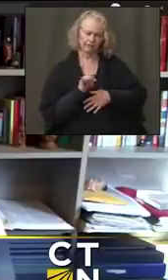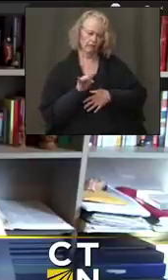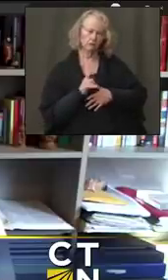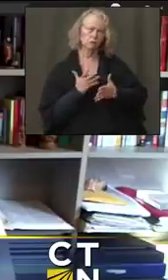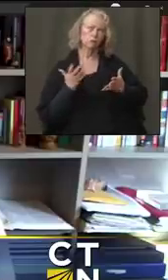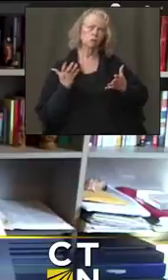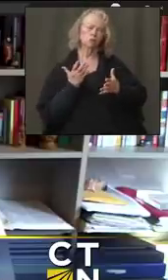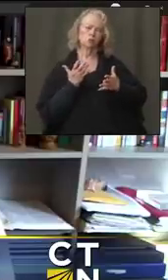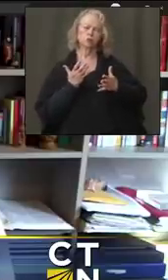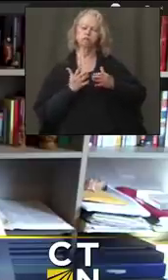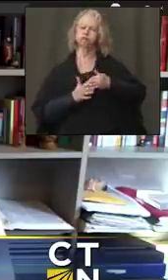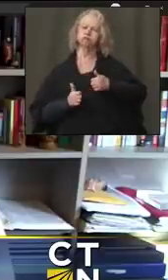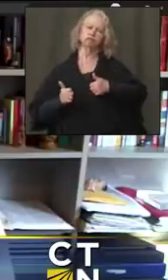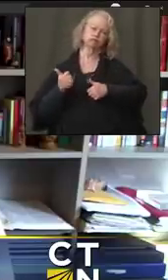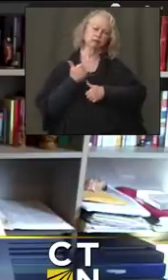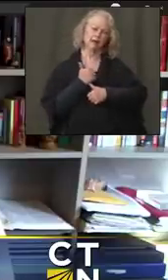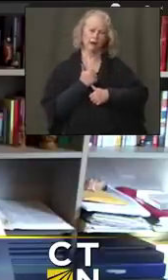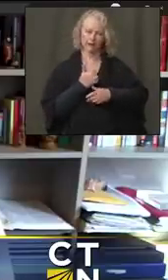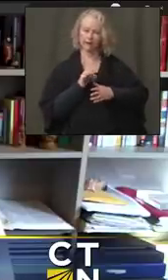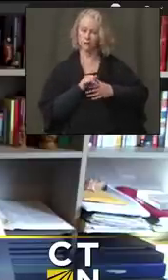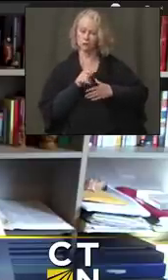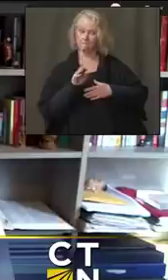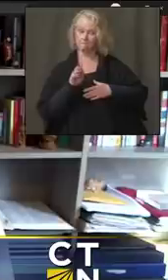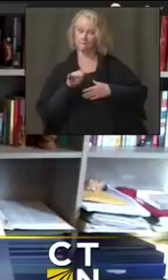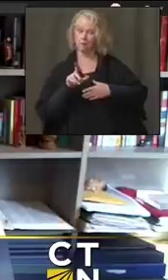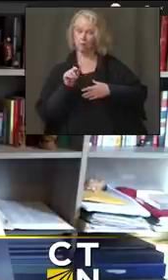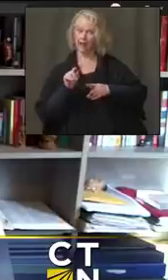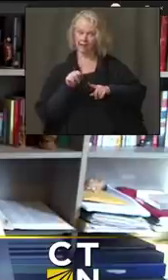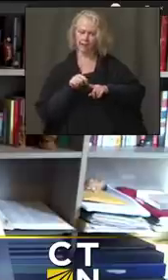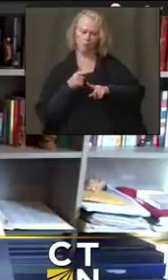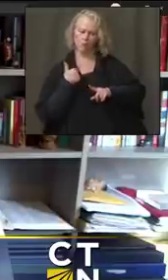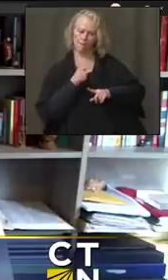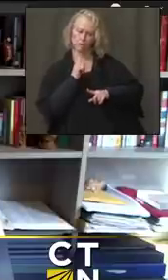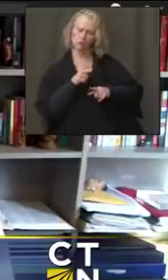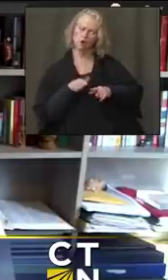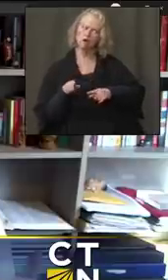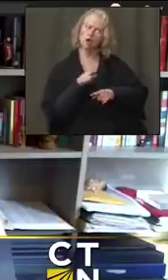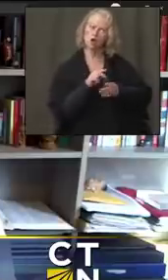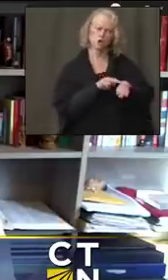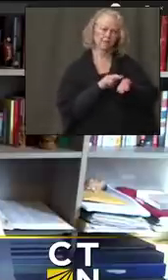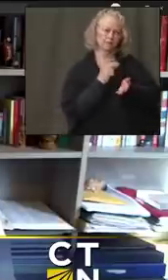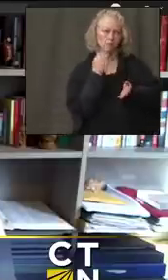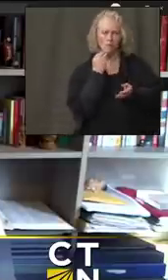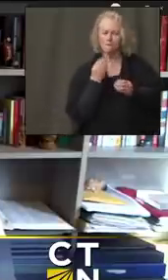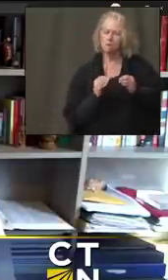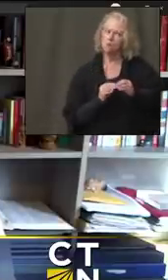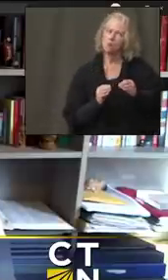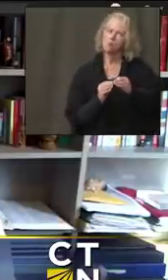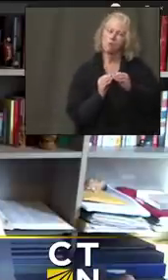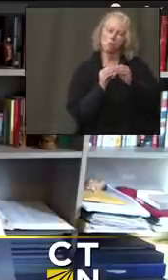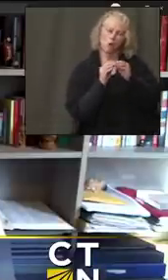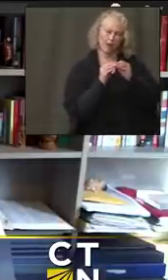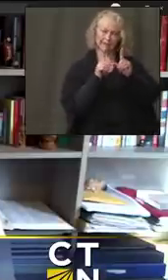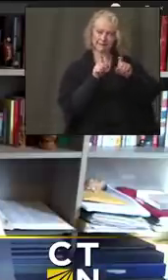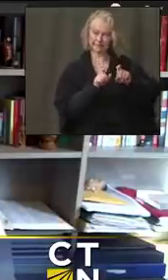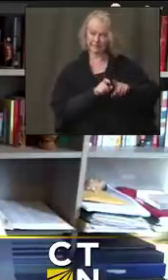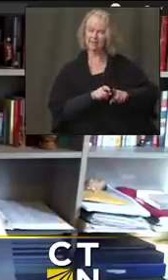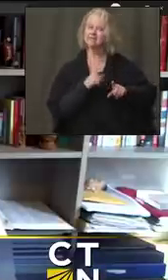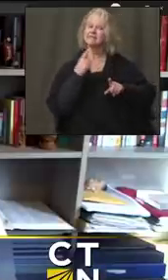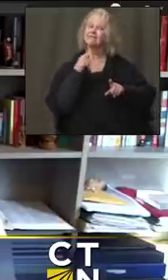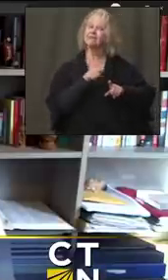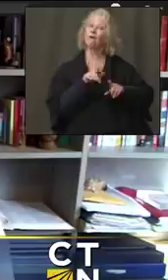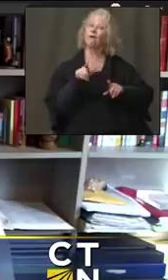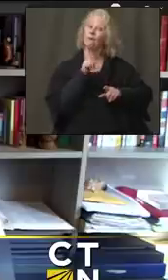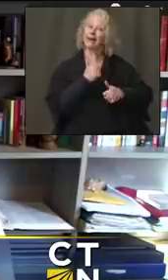priorities for the next, you know, up to that May 20th date, is to roll out in those nursing homes to test not only the residents but the workers, because